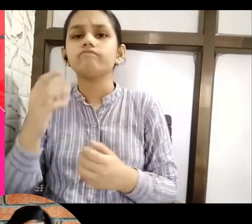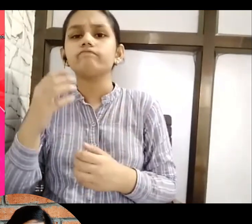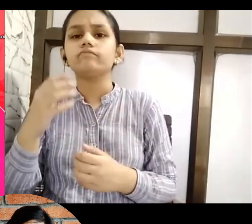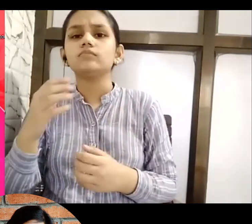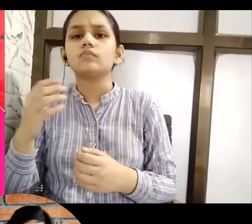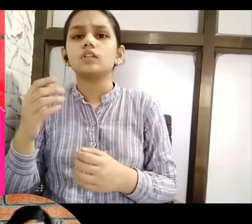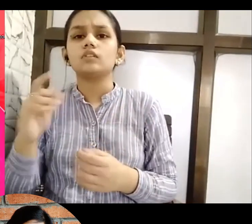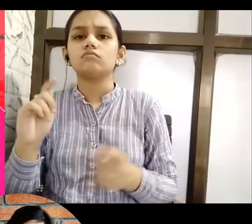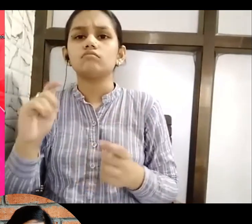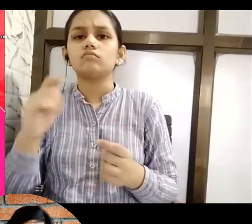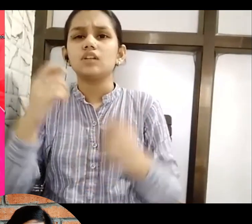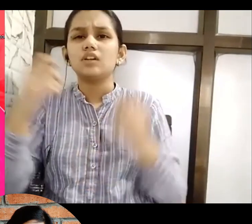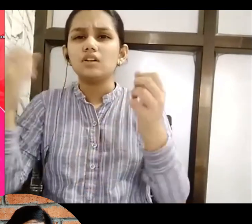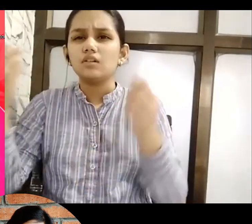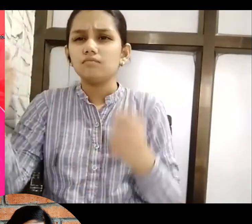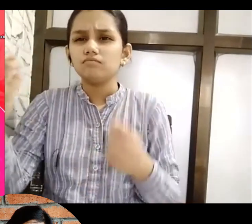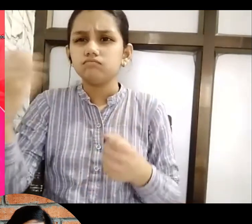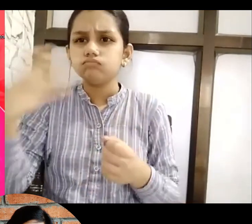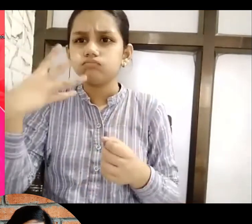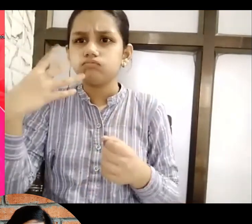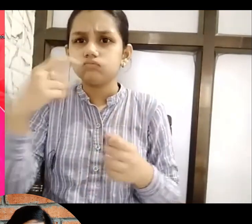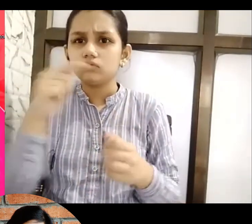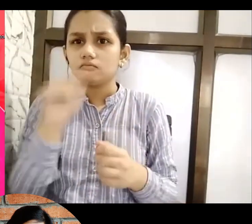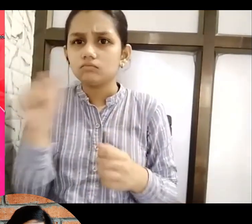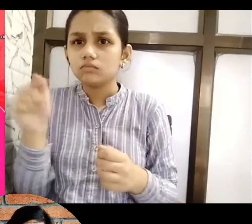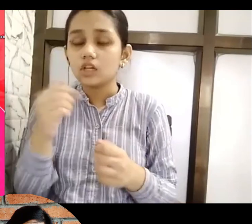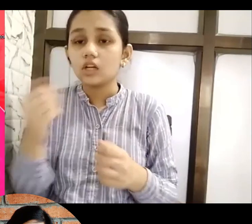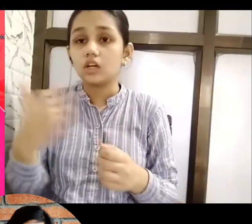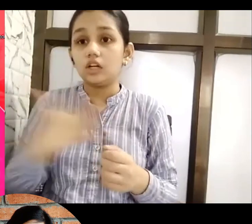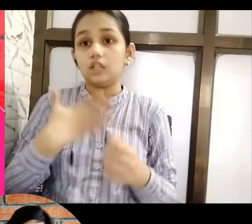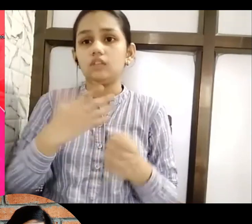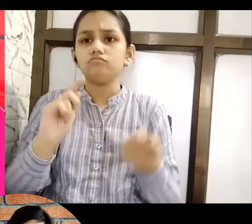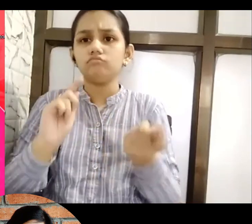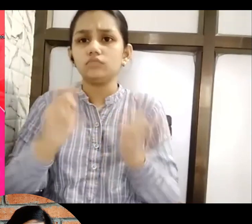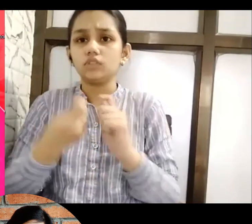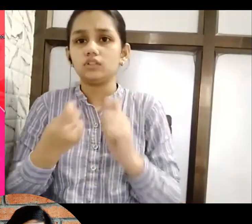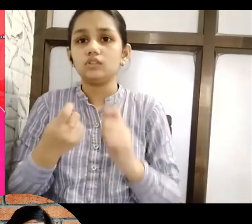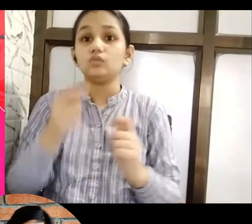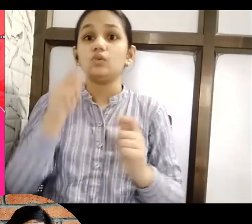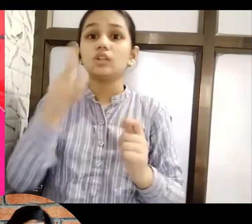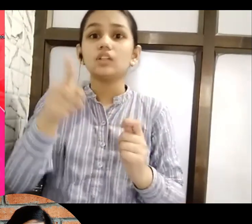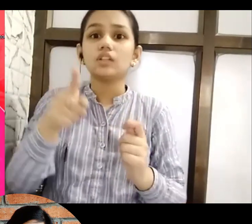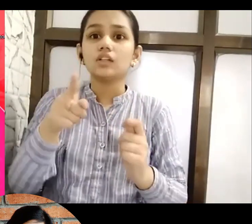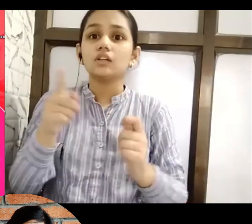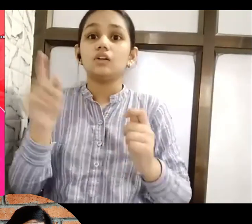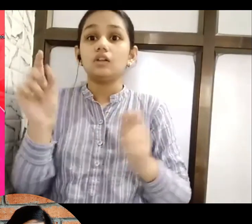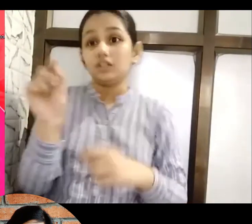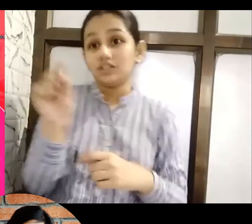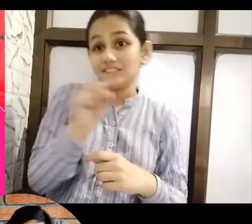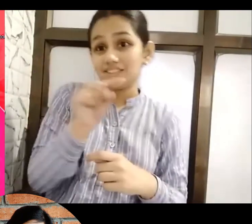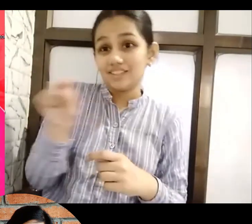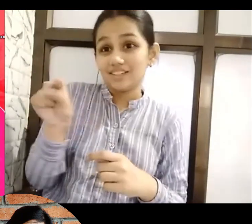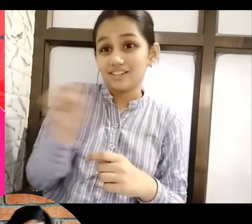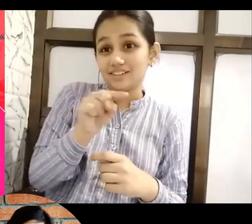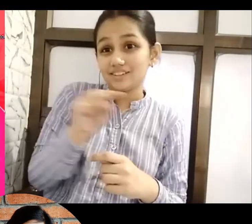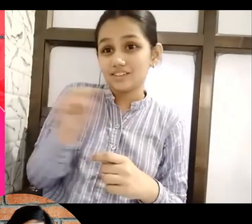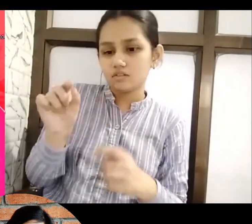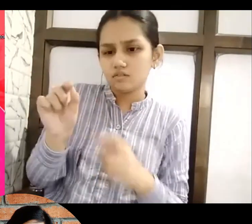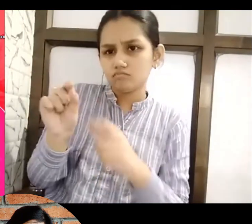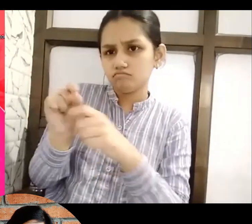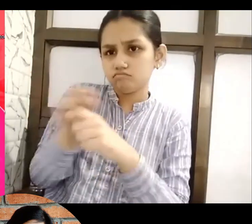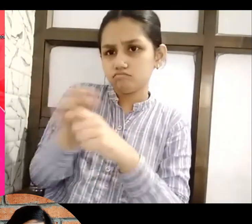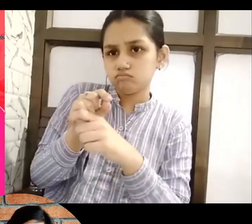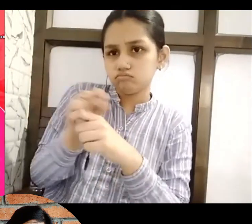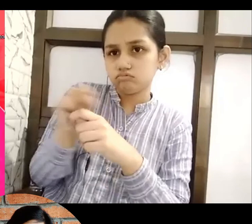green. So my point is that this is everything you have to just do with the slider. What you like, you apply.